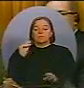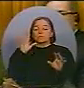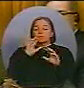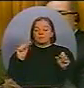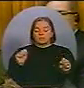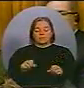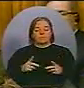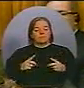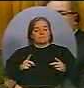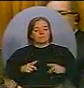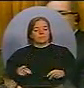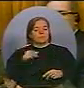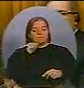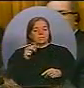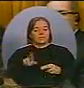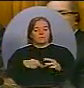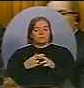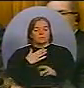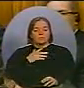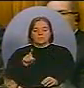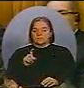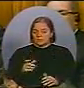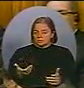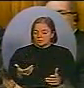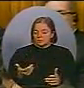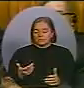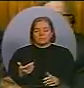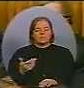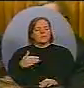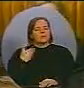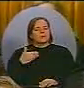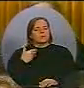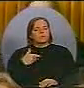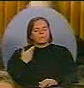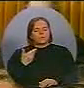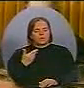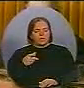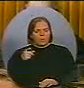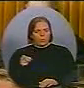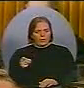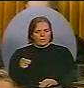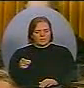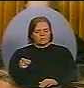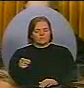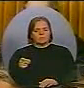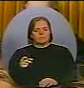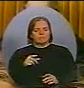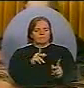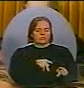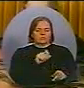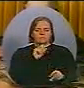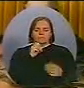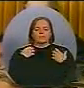is why it is that he was singled out in a very unusual step by an independent electoral commission